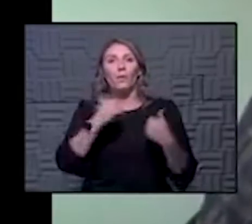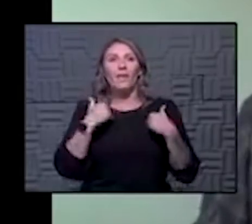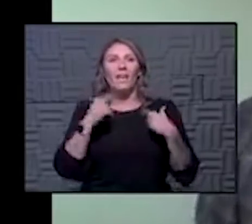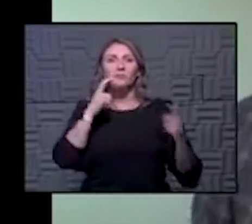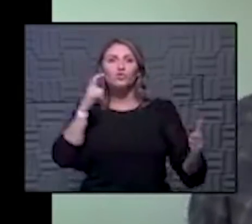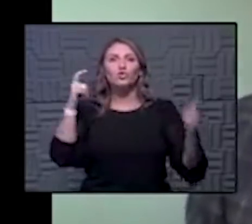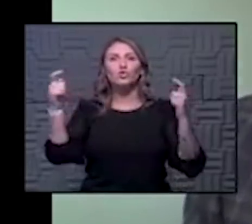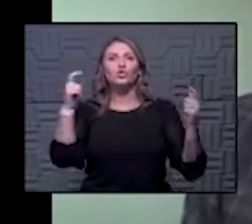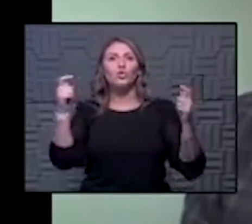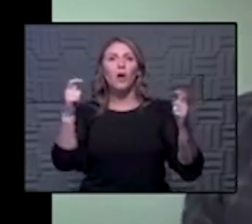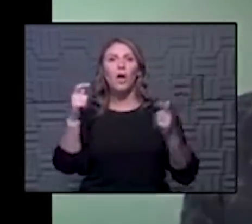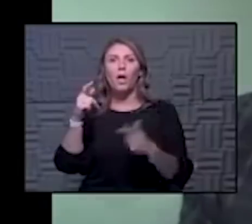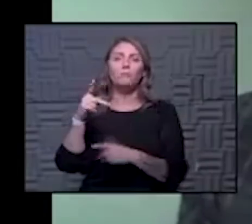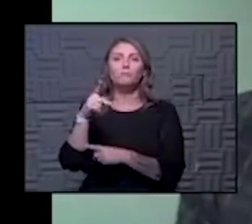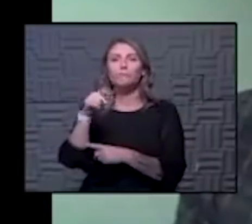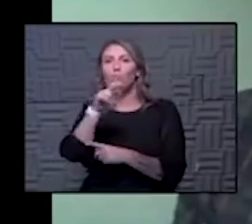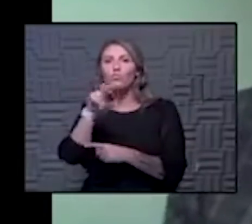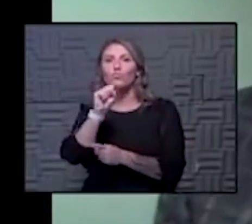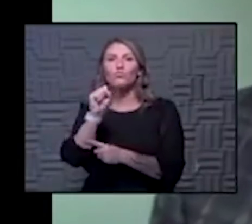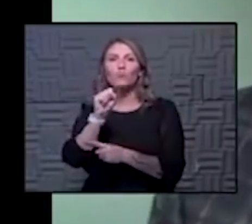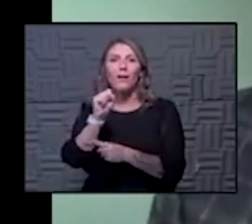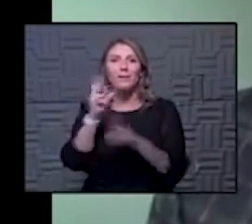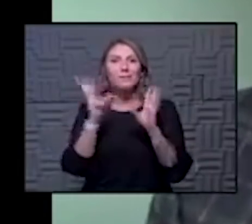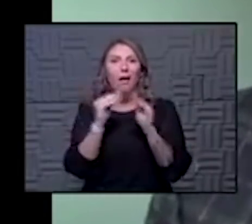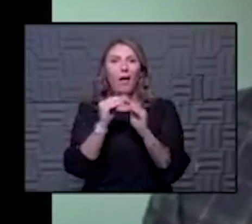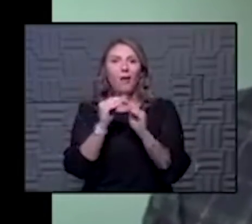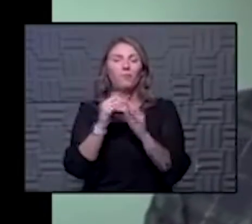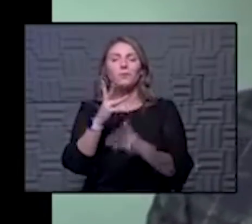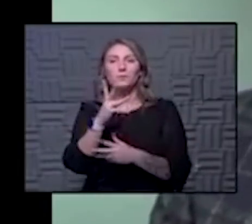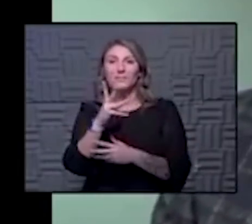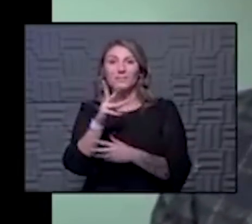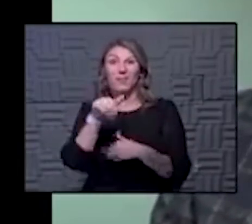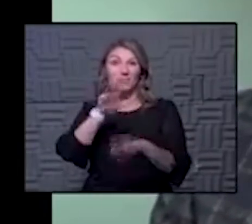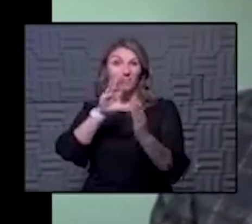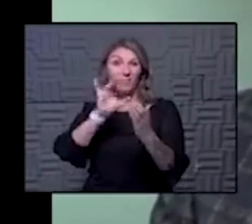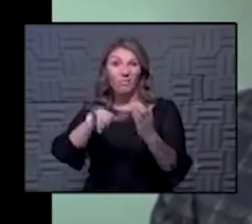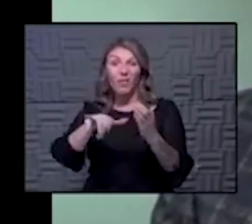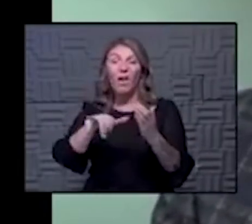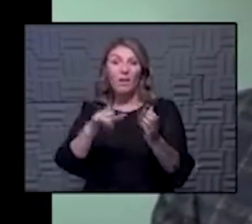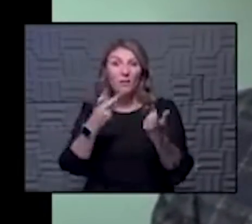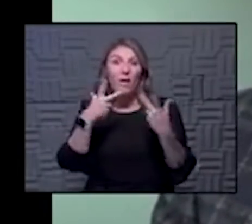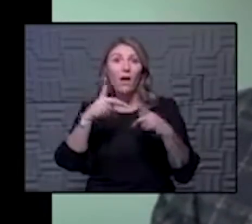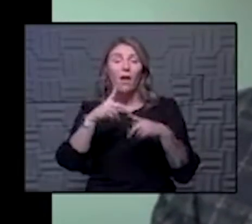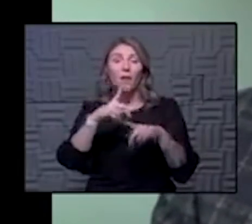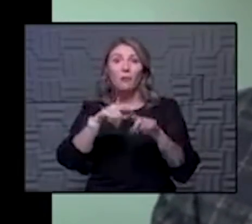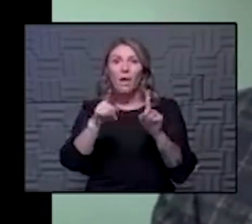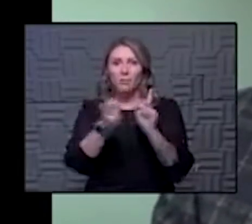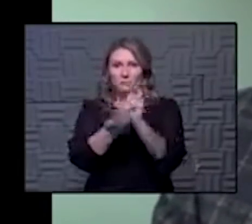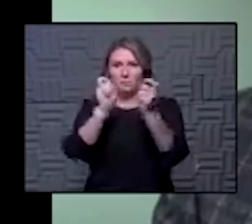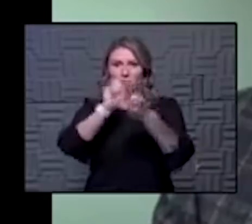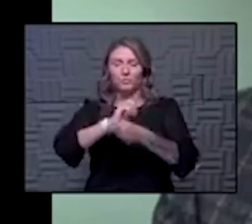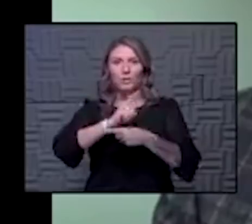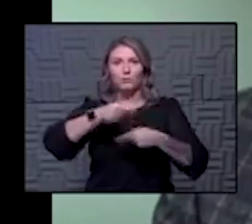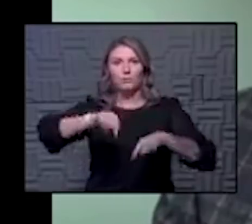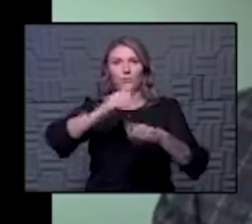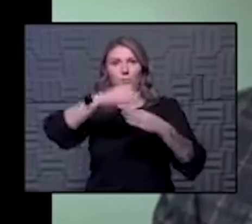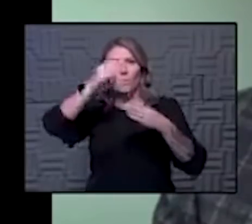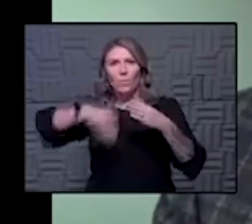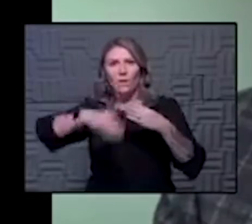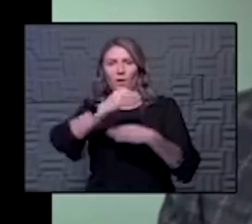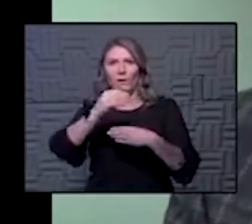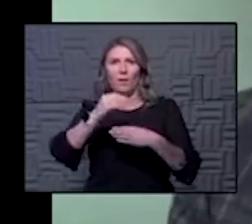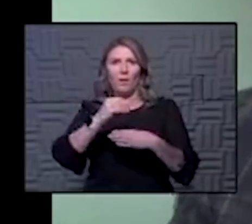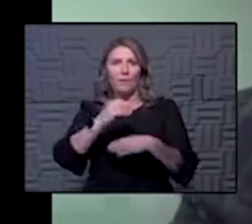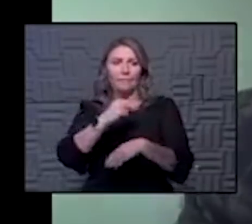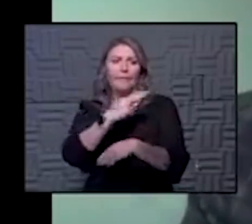press conference on Friday. We addressed a lot of some of that, but I think things have changed over the weekend because the curves continue to worsen and the hospital census continues to